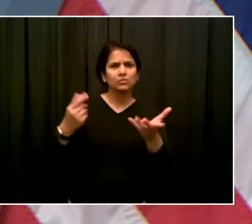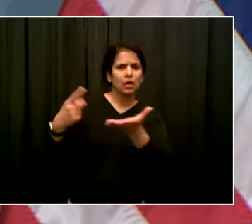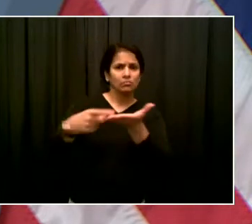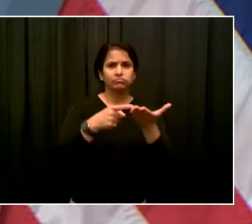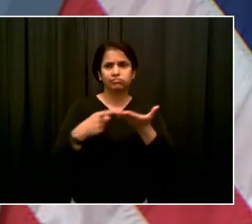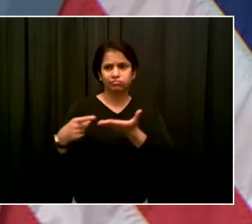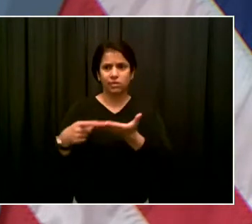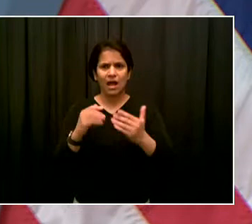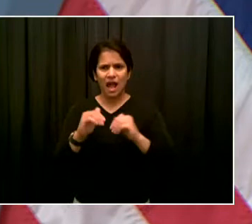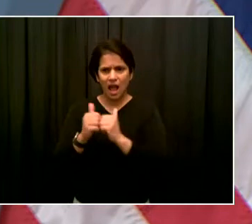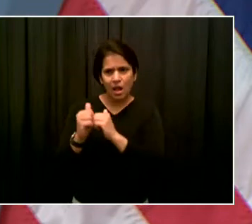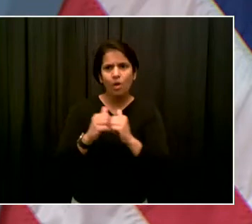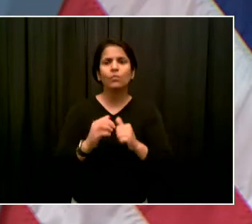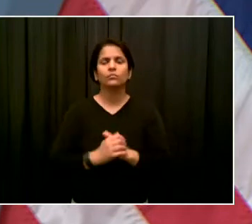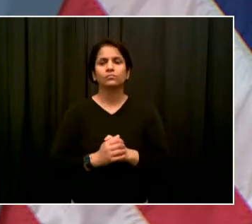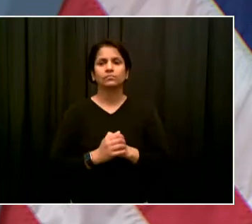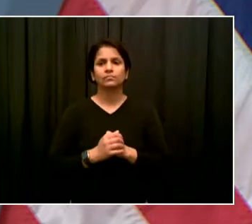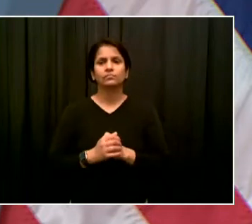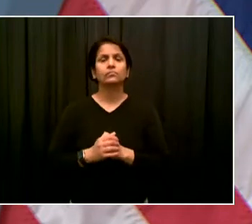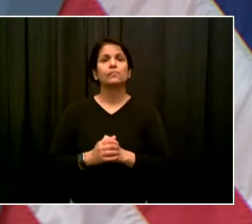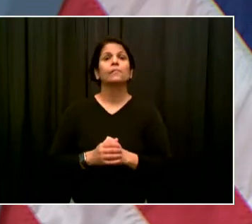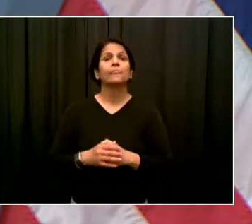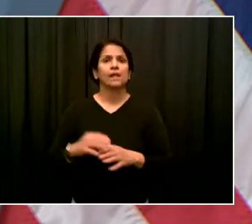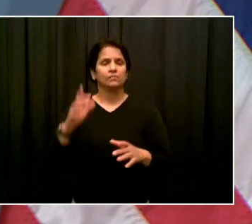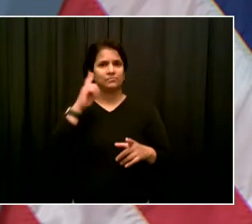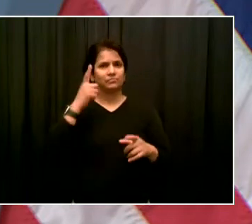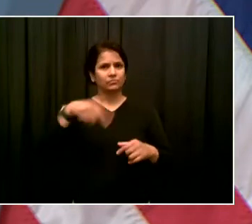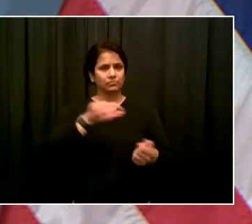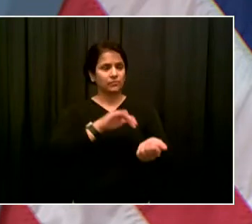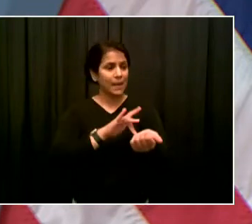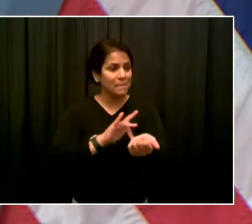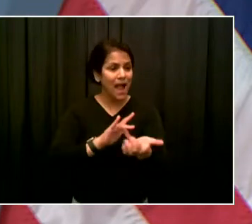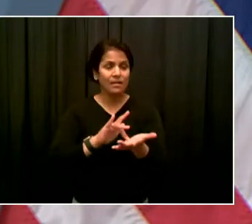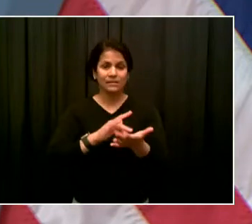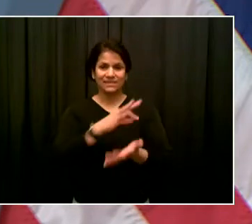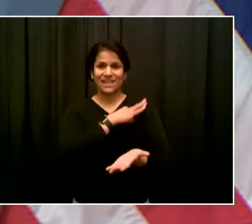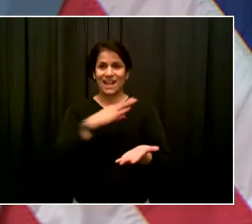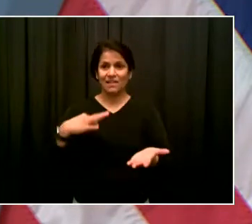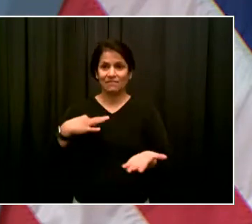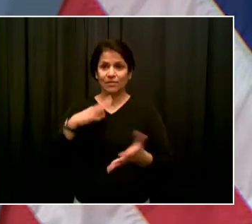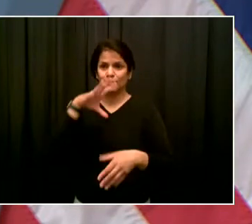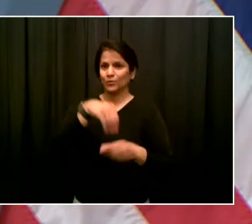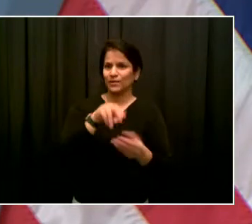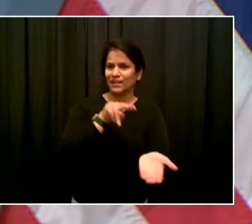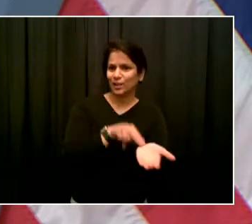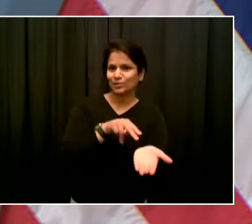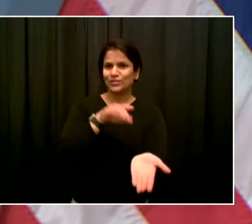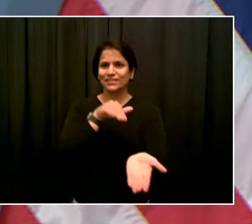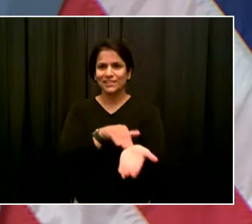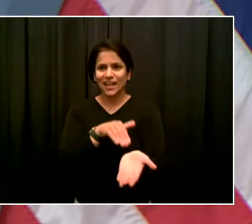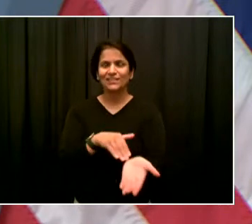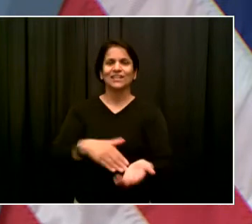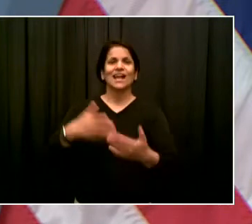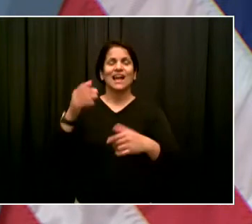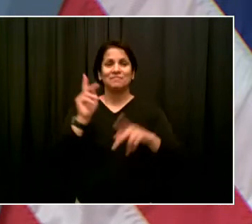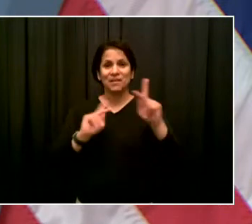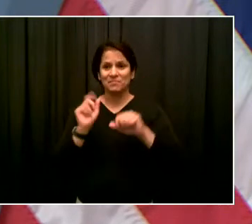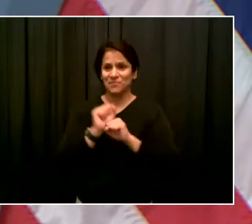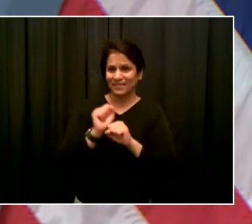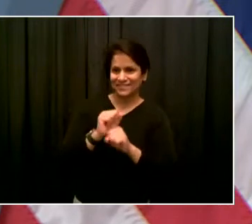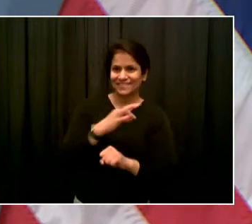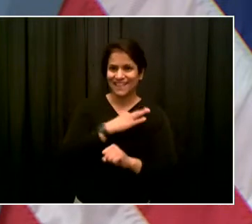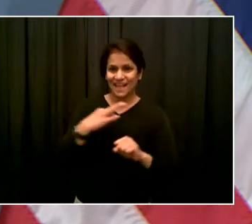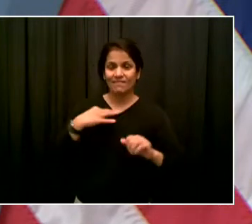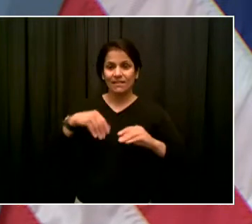in your community. So share your vaccination message and make it spread faster than the virus. It boils down to this, Mr.